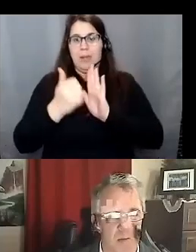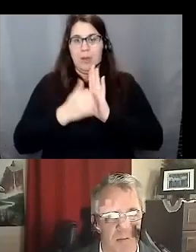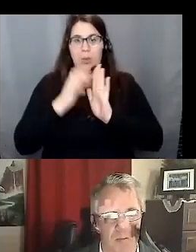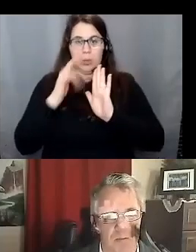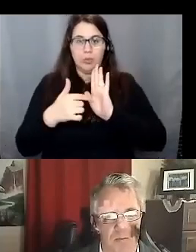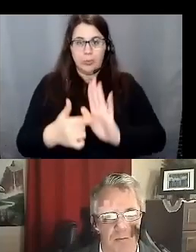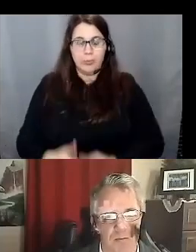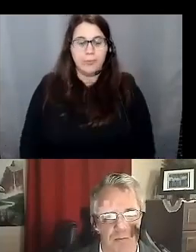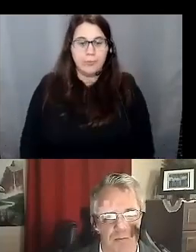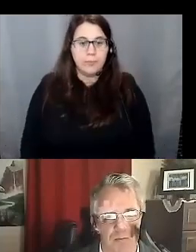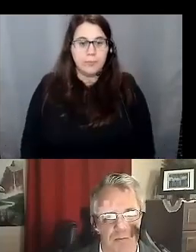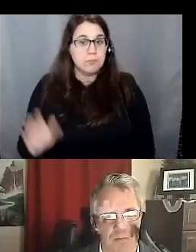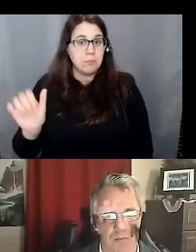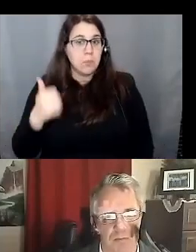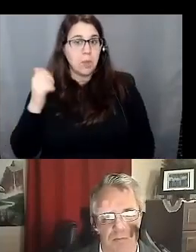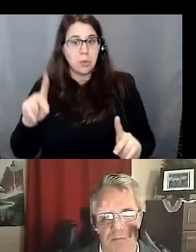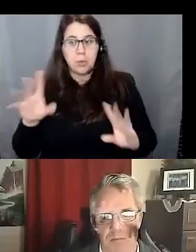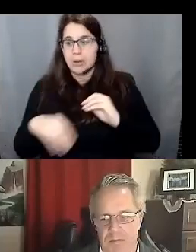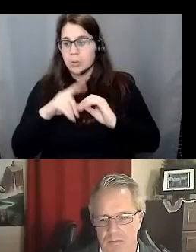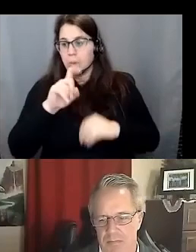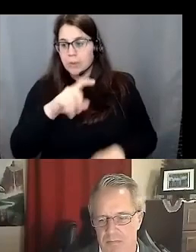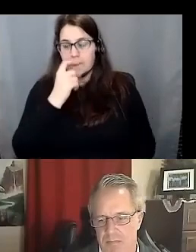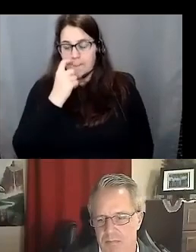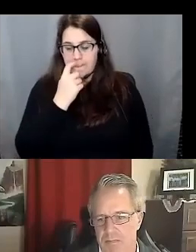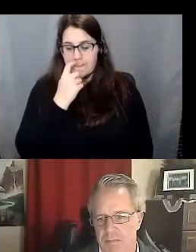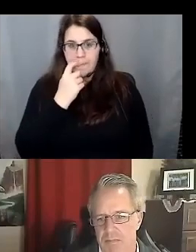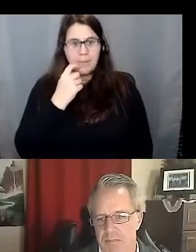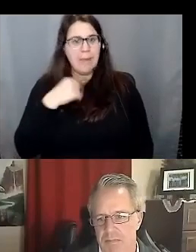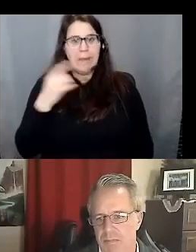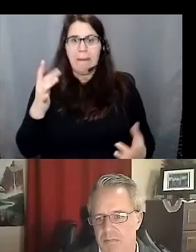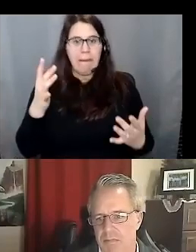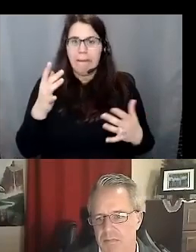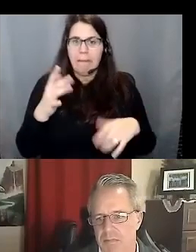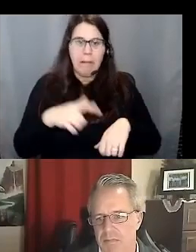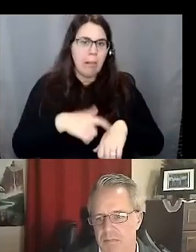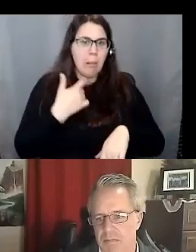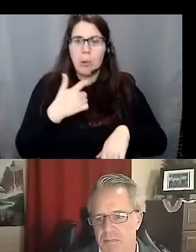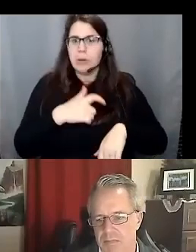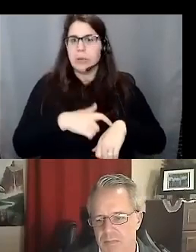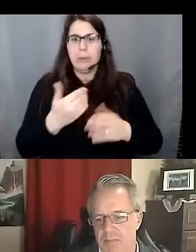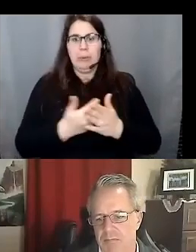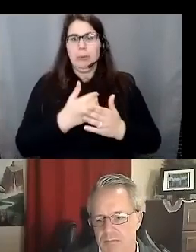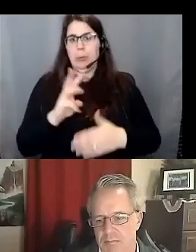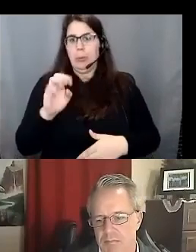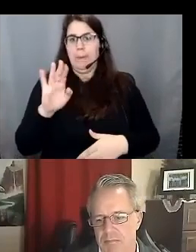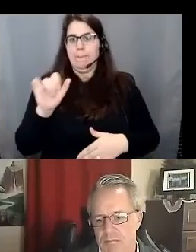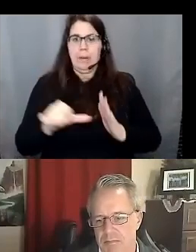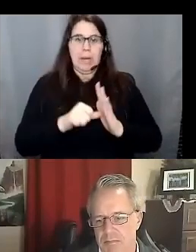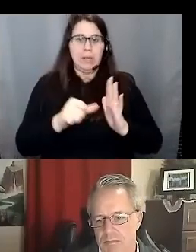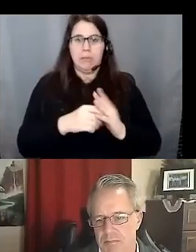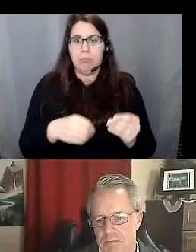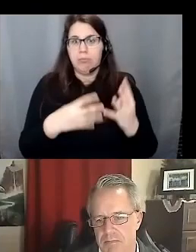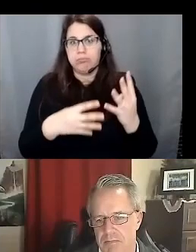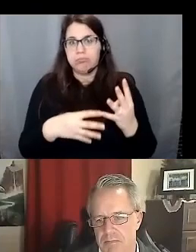we have another question. I hate how long new web pages take to load. Any improvement of this